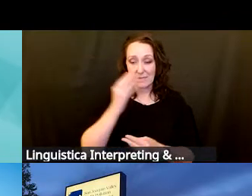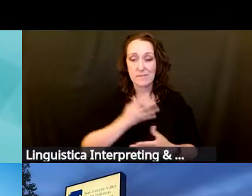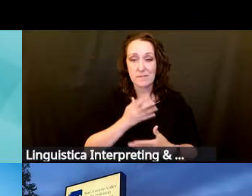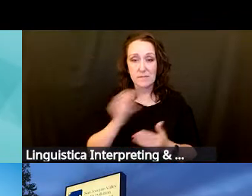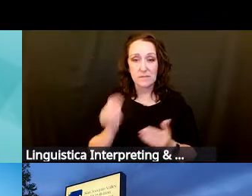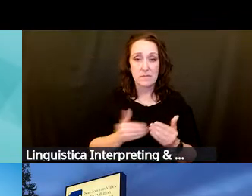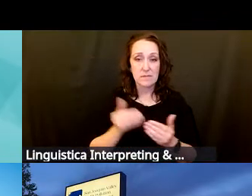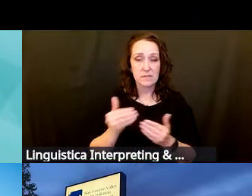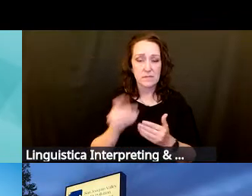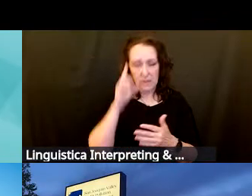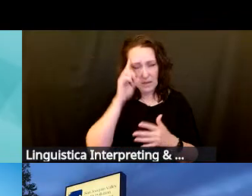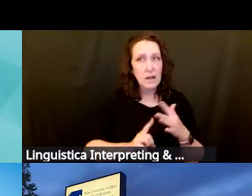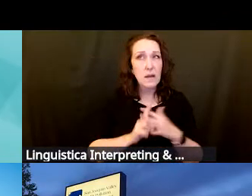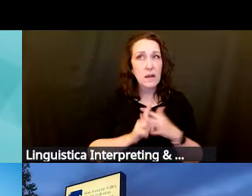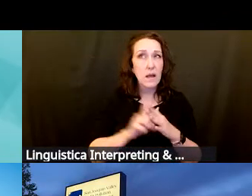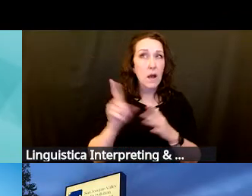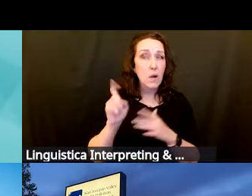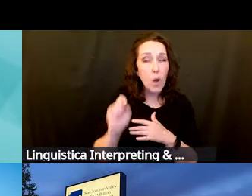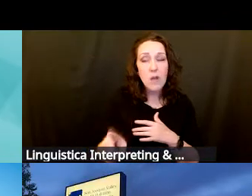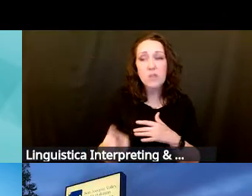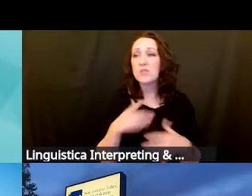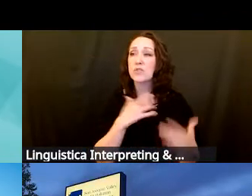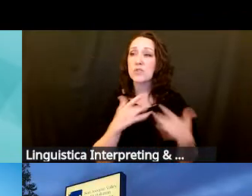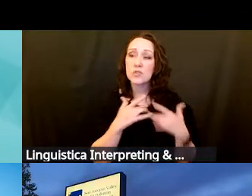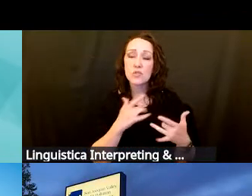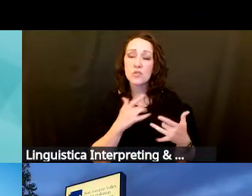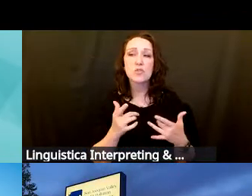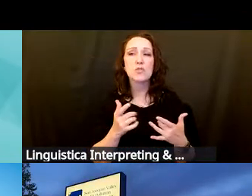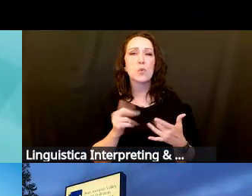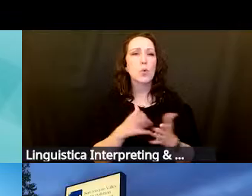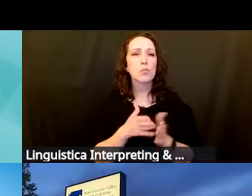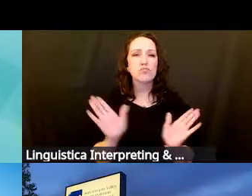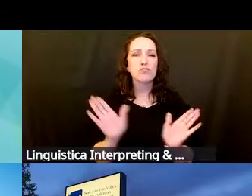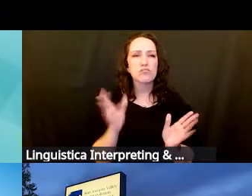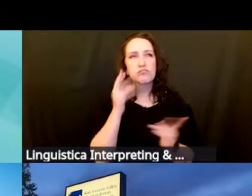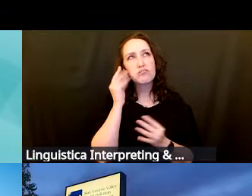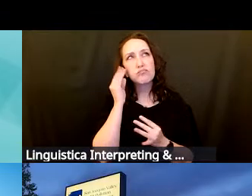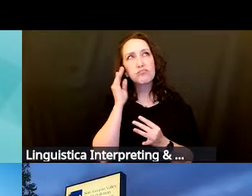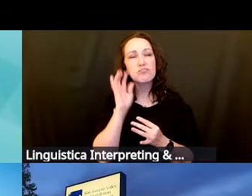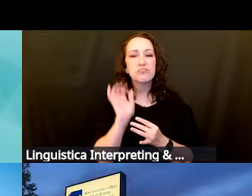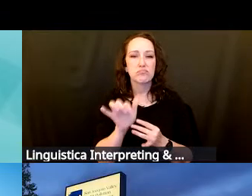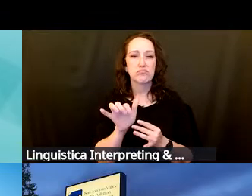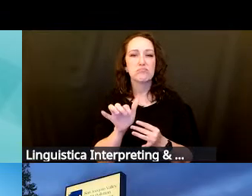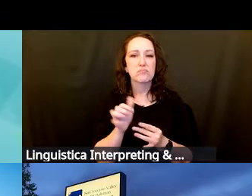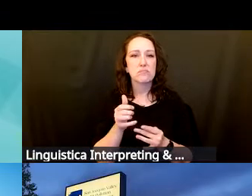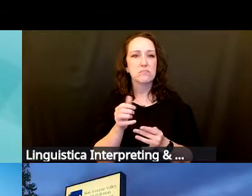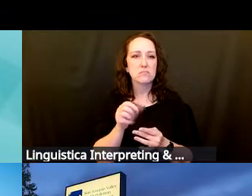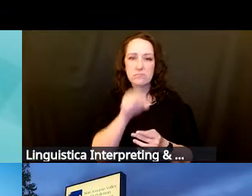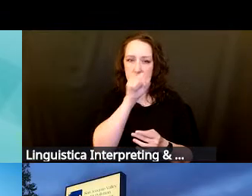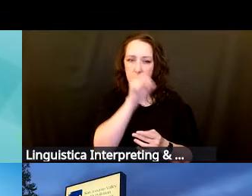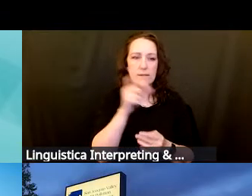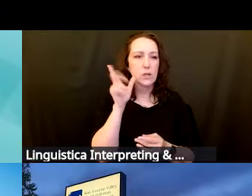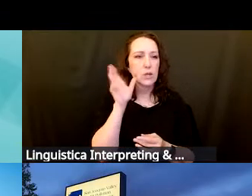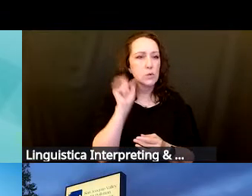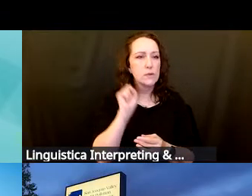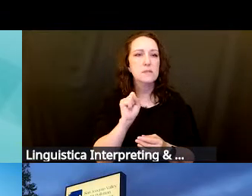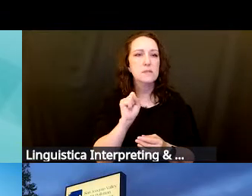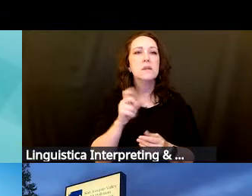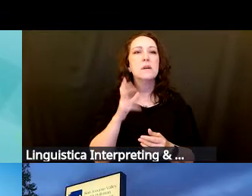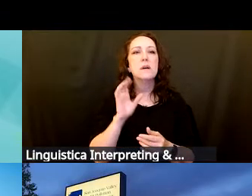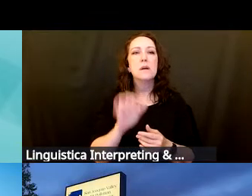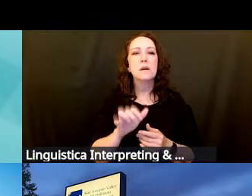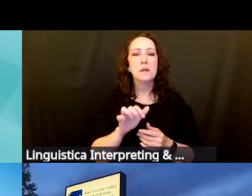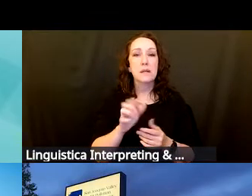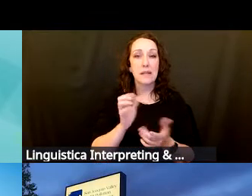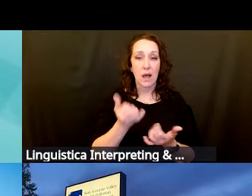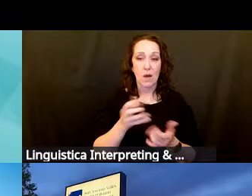you. If there's any questions, concerns, or general reflections, we definitely love to hear that. But with that, I will now